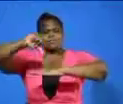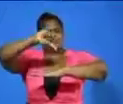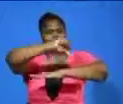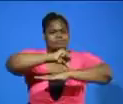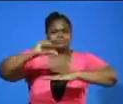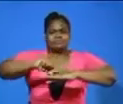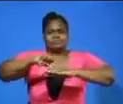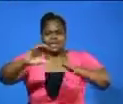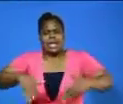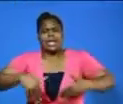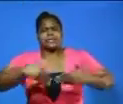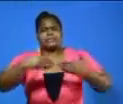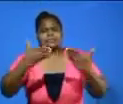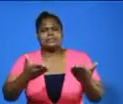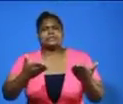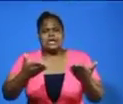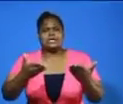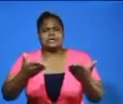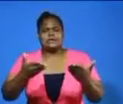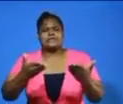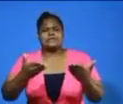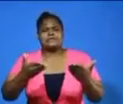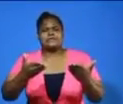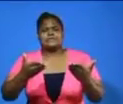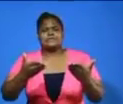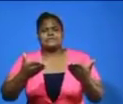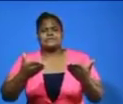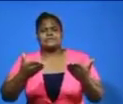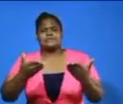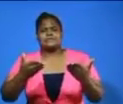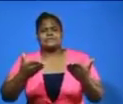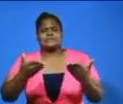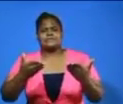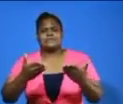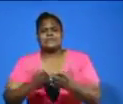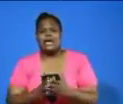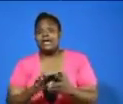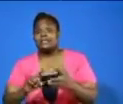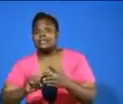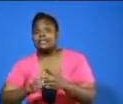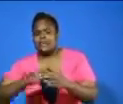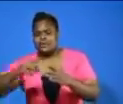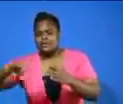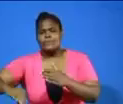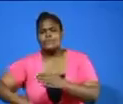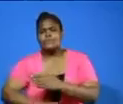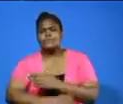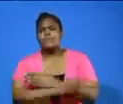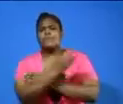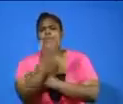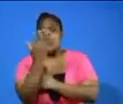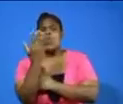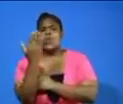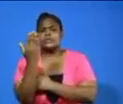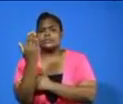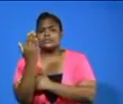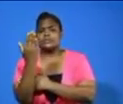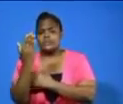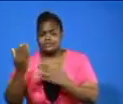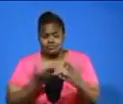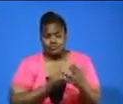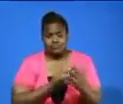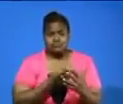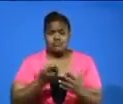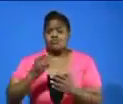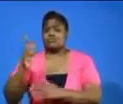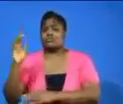up their sacrifices. And they began at the morning sacrifice. They went on through the